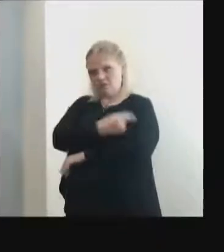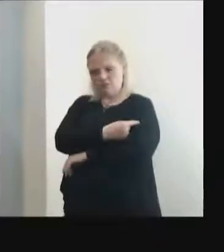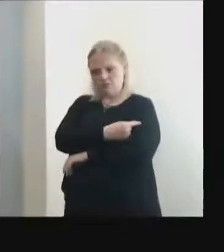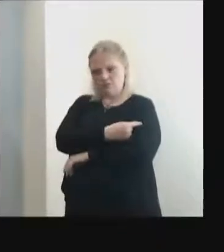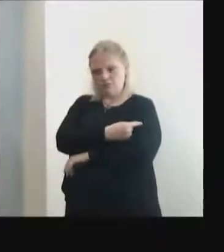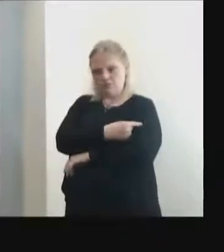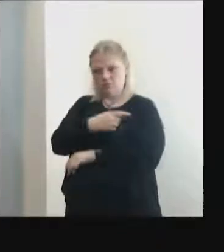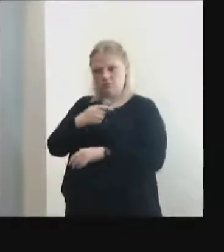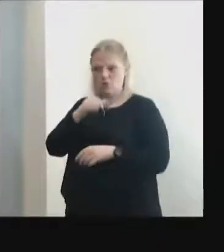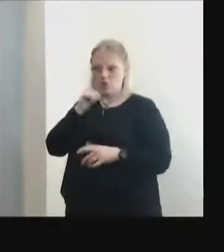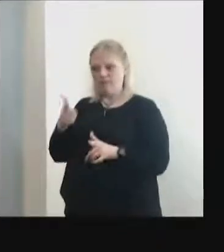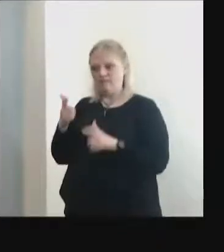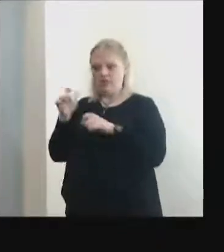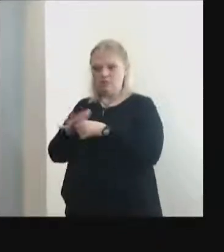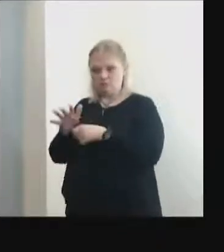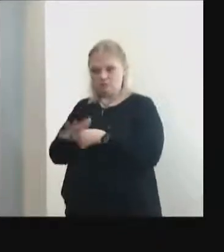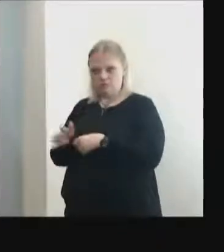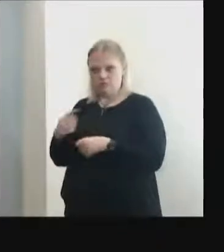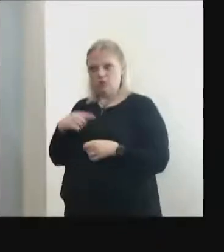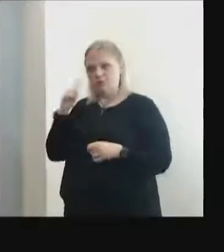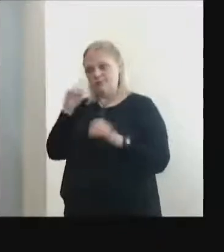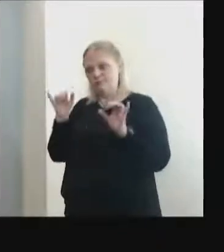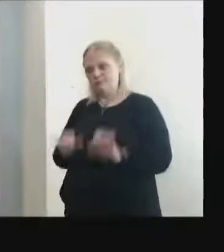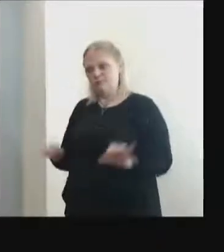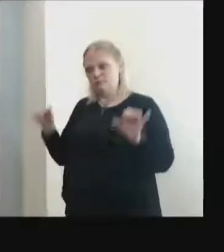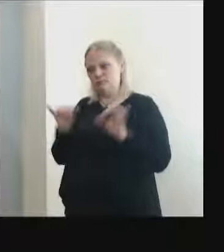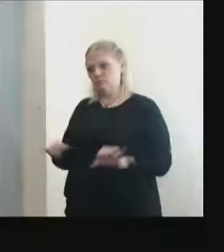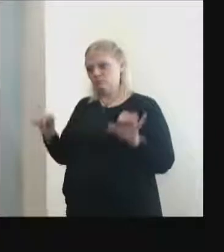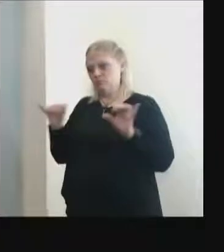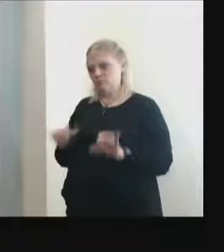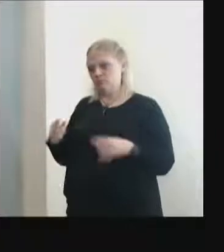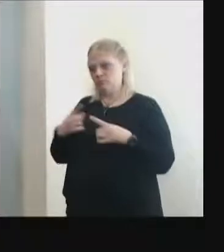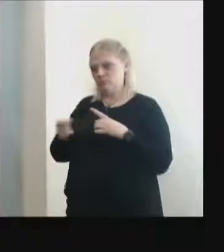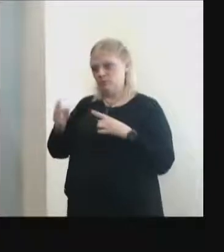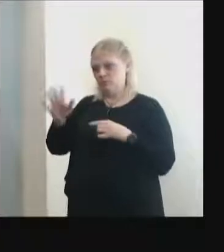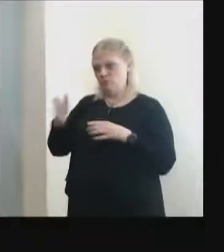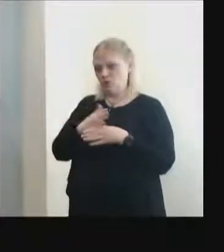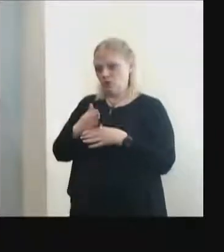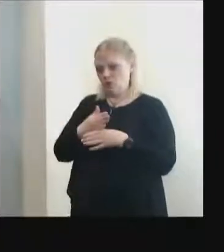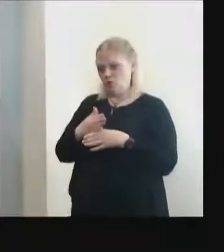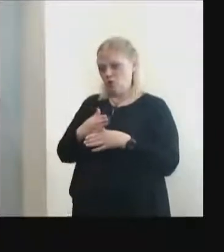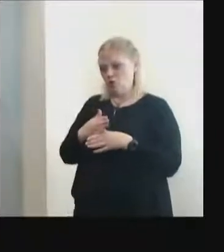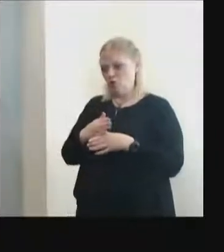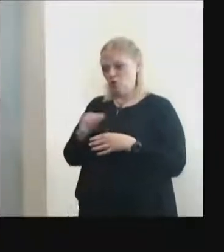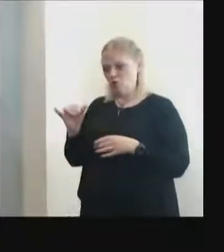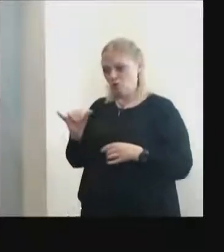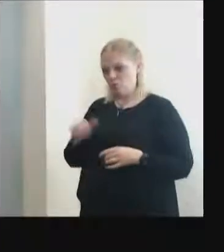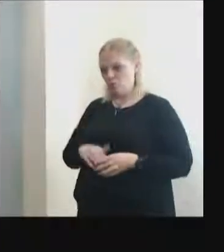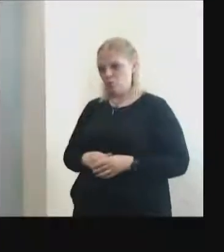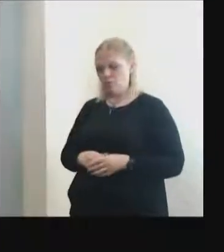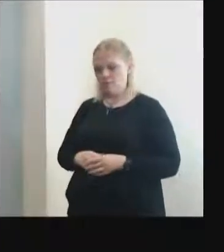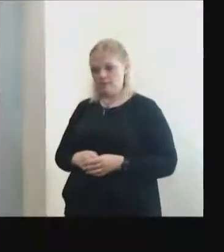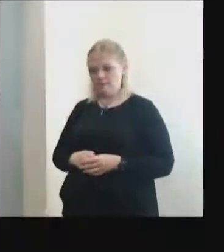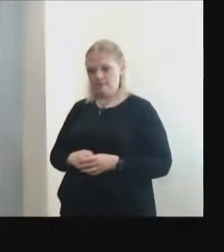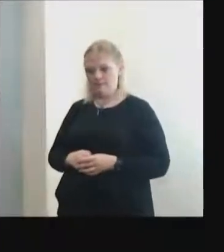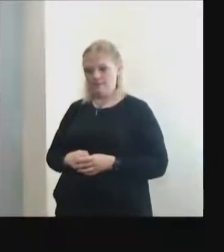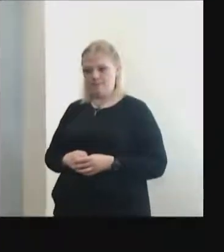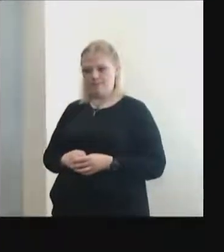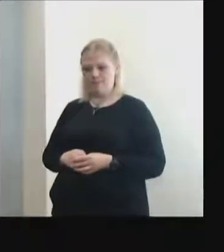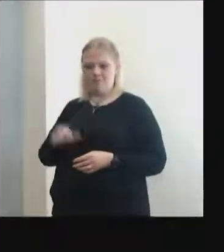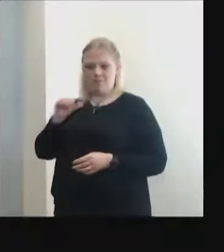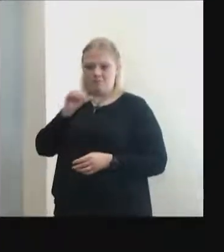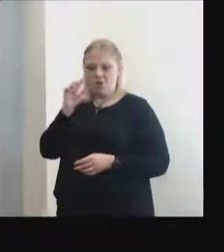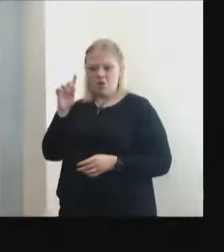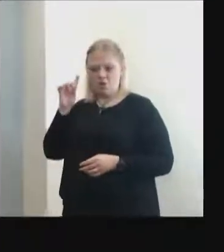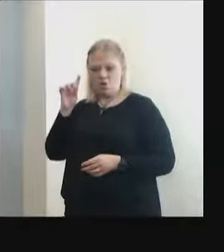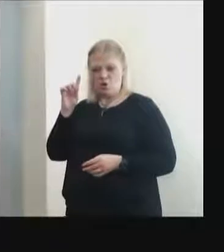a quick enough pace, and we've been hearing the same thing from your partners in state government as well. I haven't really heard a